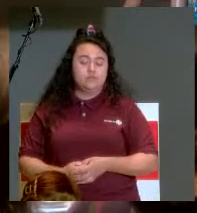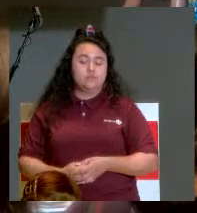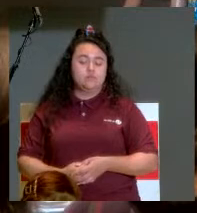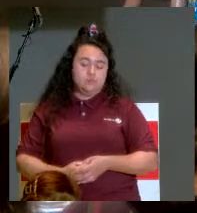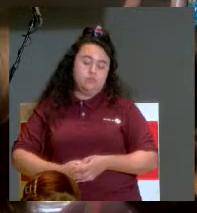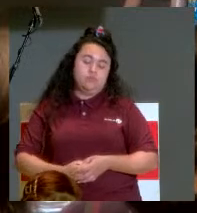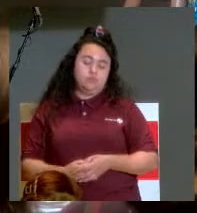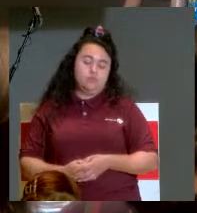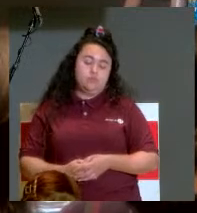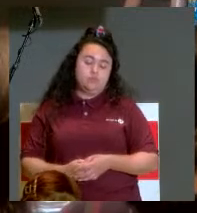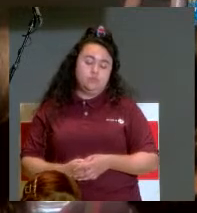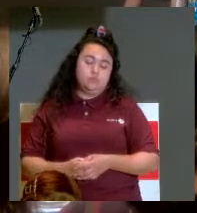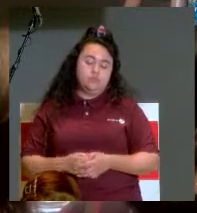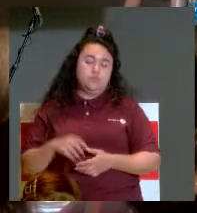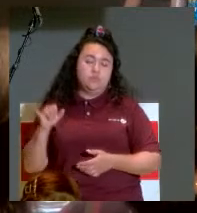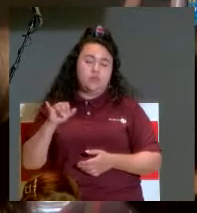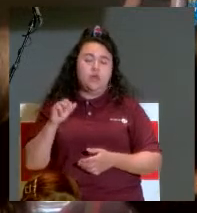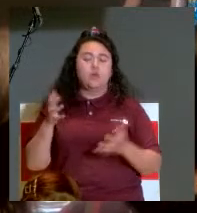what craft can do,